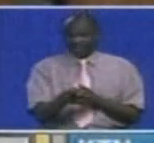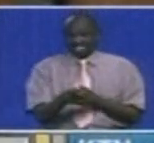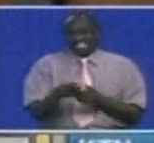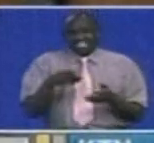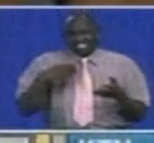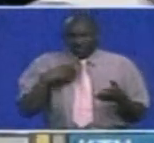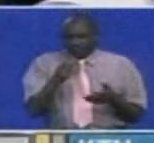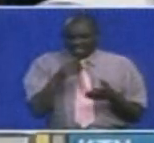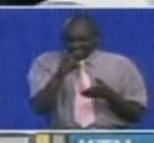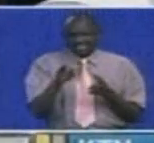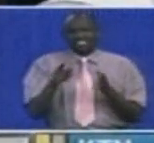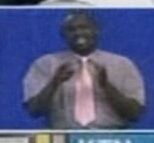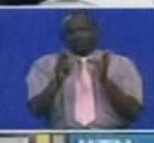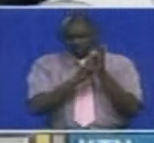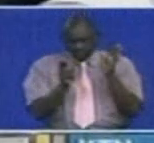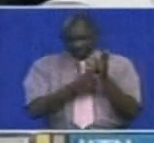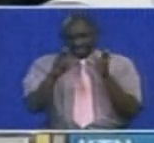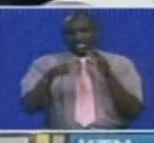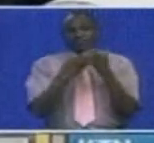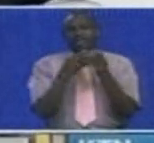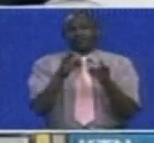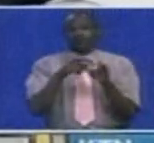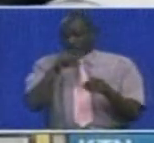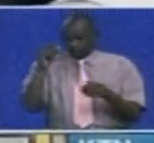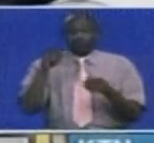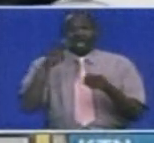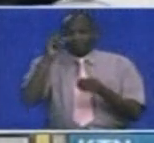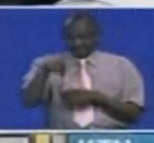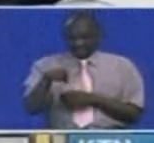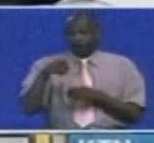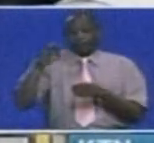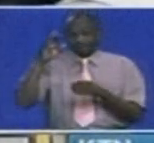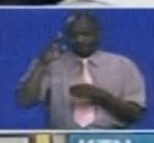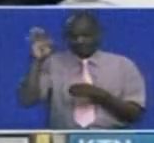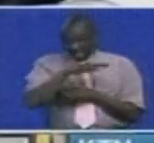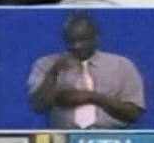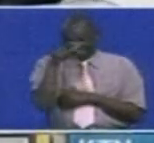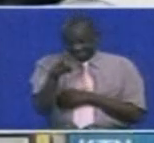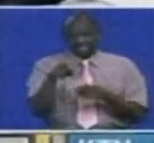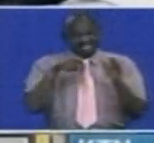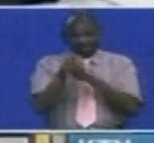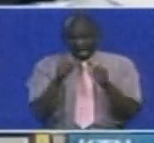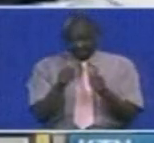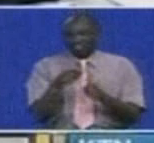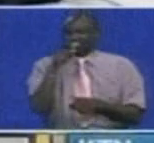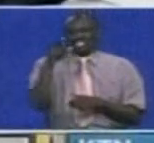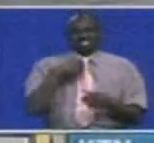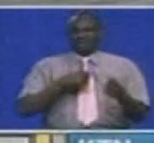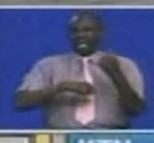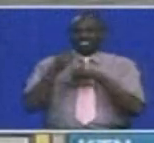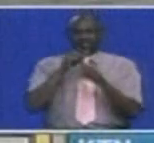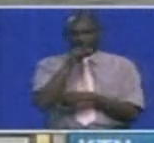not laying down the new regulations in Parliament, Transport Cabinet Secretary Michael Kamau had acted